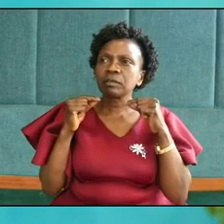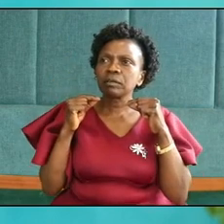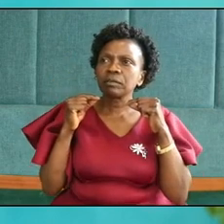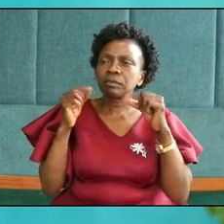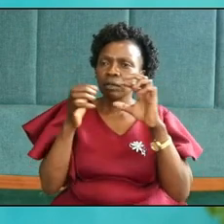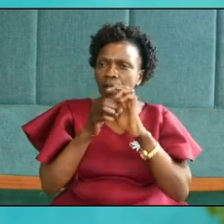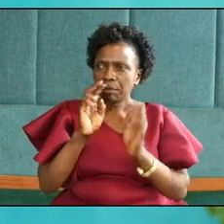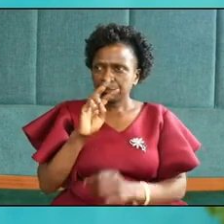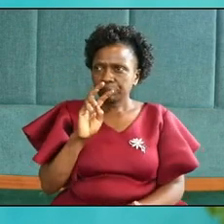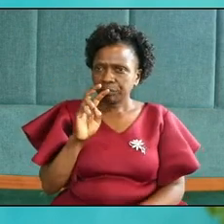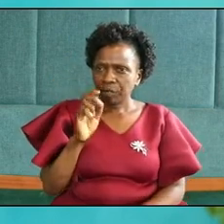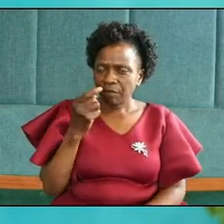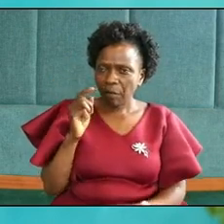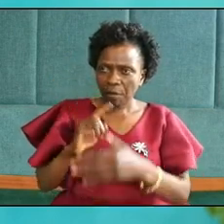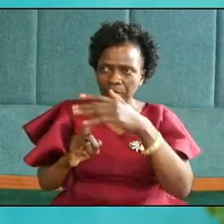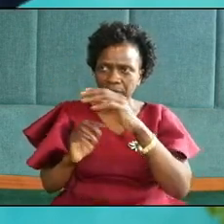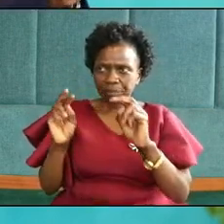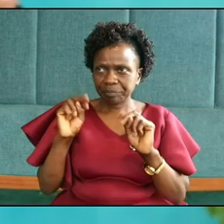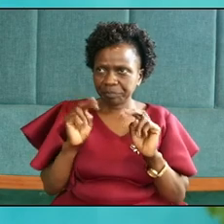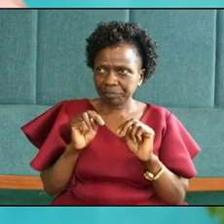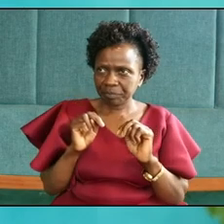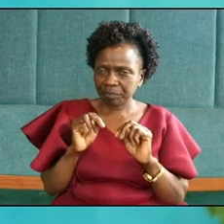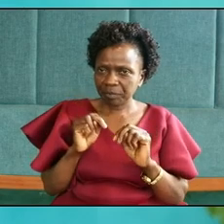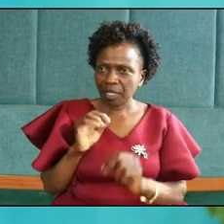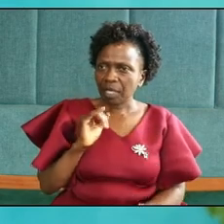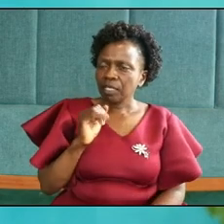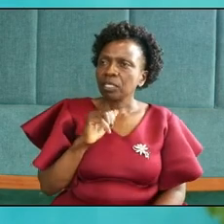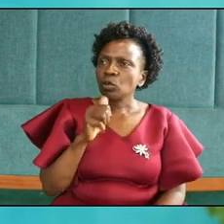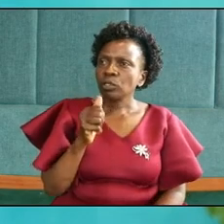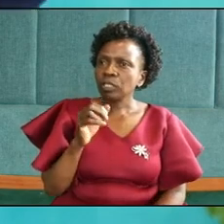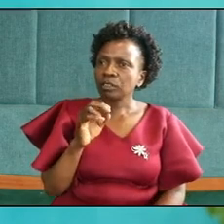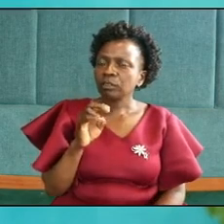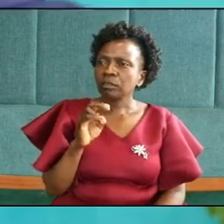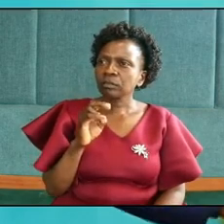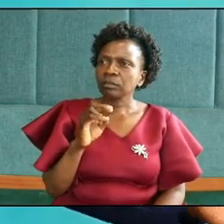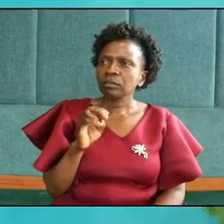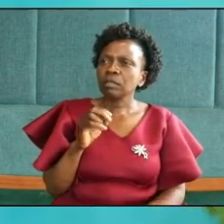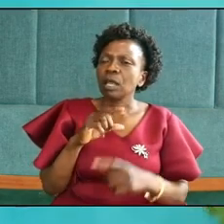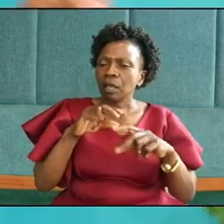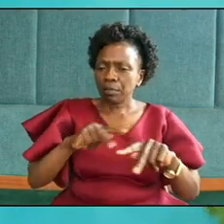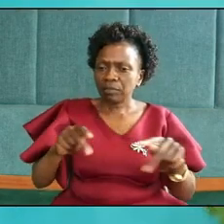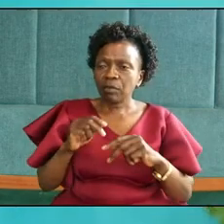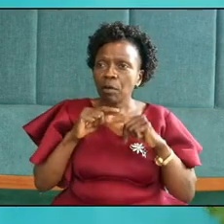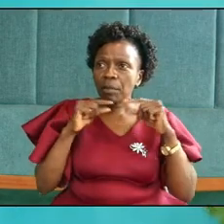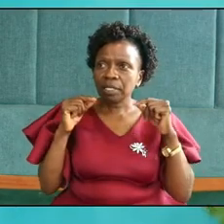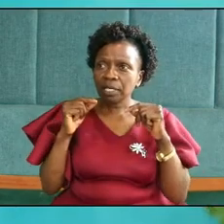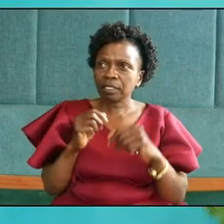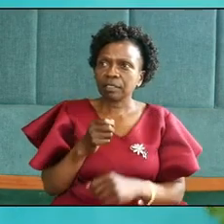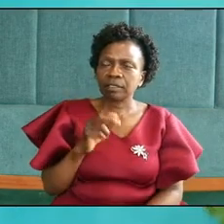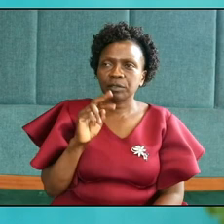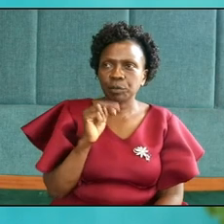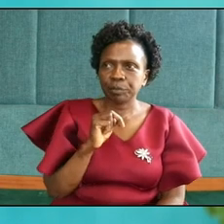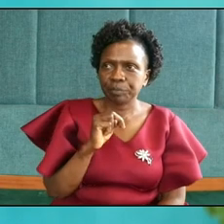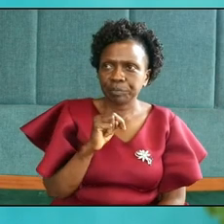and observed for ministry. It's not even a cemetery of pastors. It's not a place of punishment for pastors.